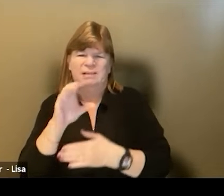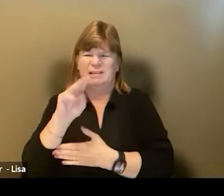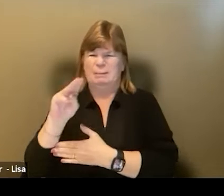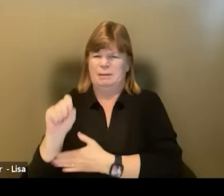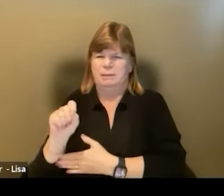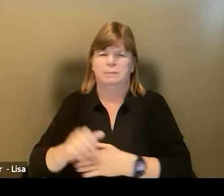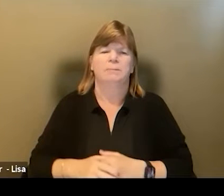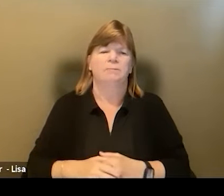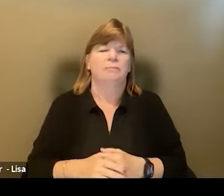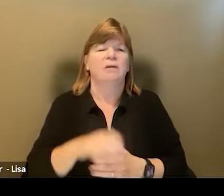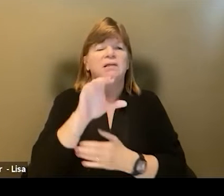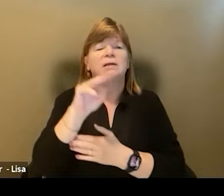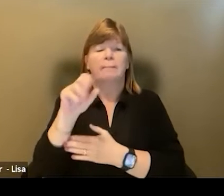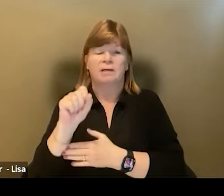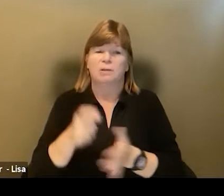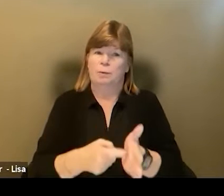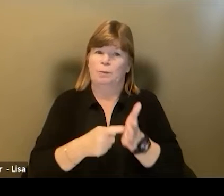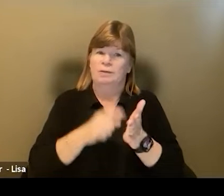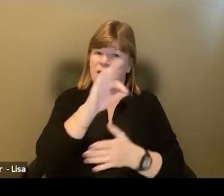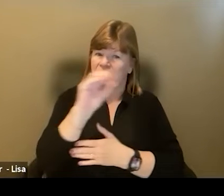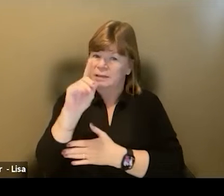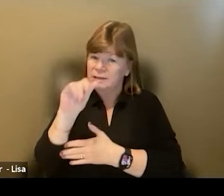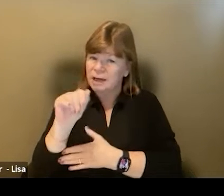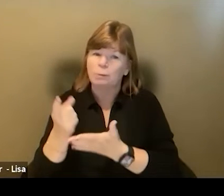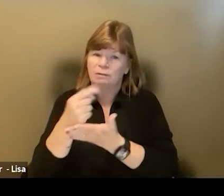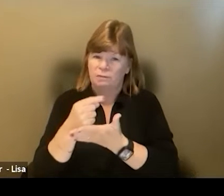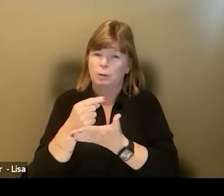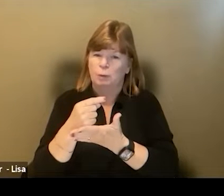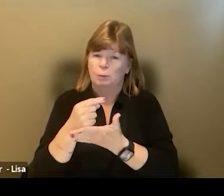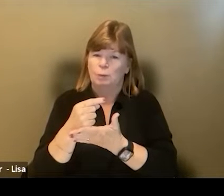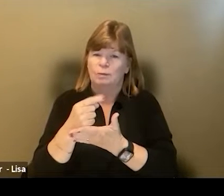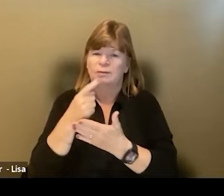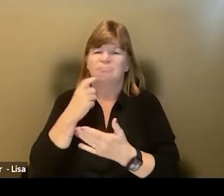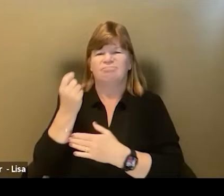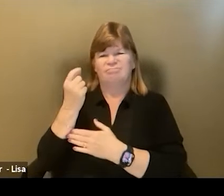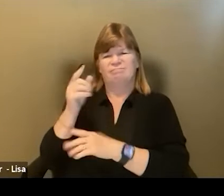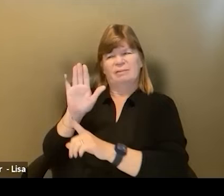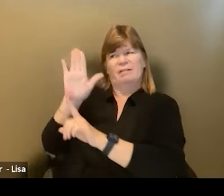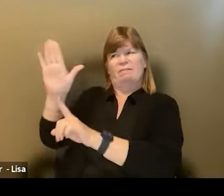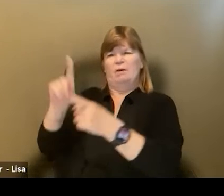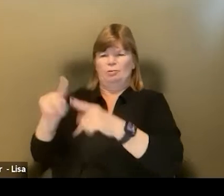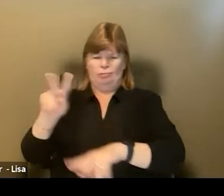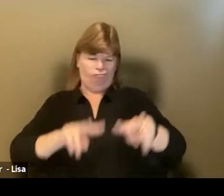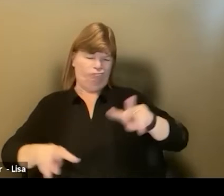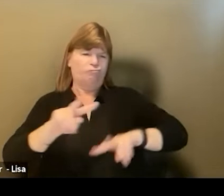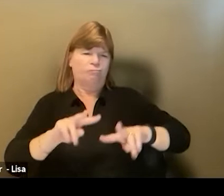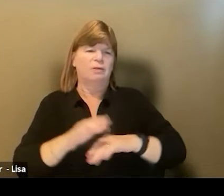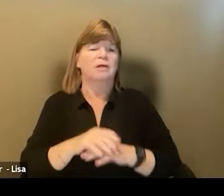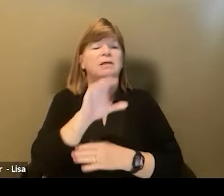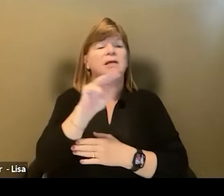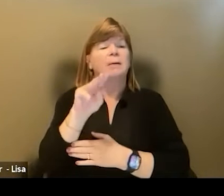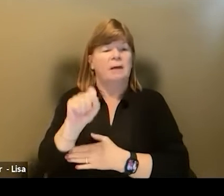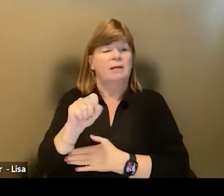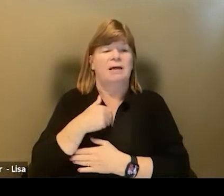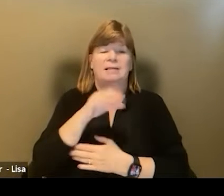CMS. And CMS requires a 90-day review period, and that again is for their review. And CMS